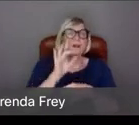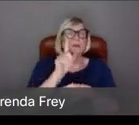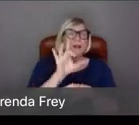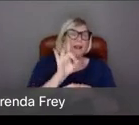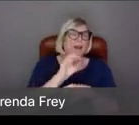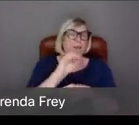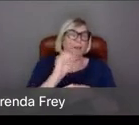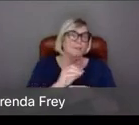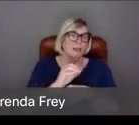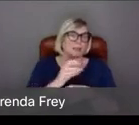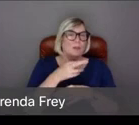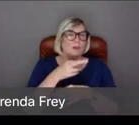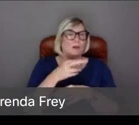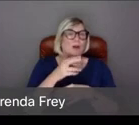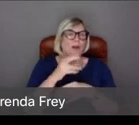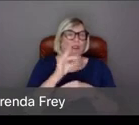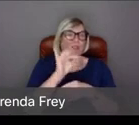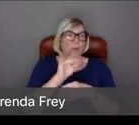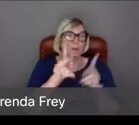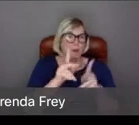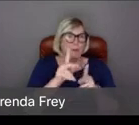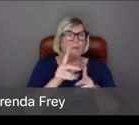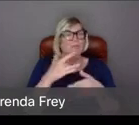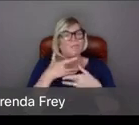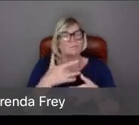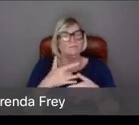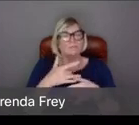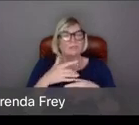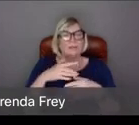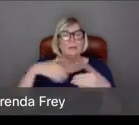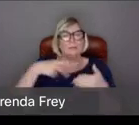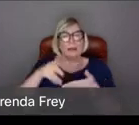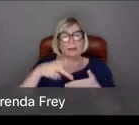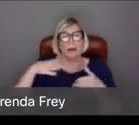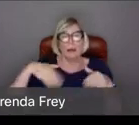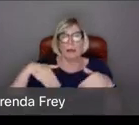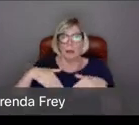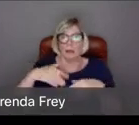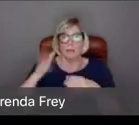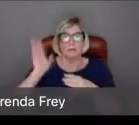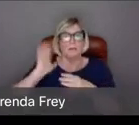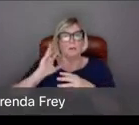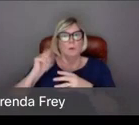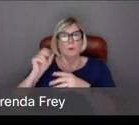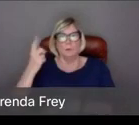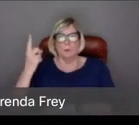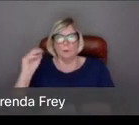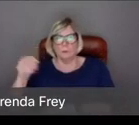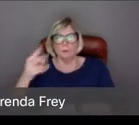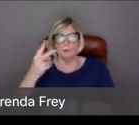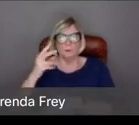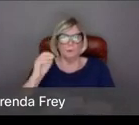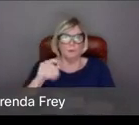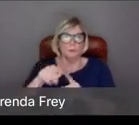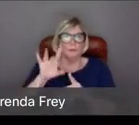credit scores in this range are likely to become delinquent. So that's a really big jump, right? We went from 1 to 2 to 8